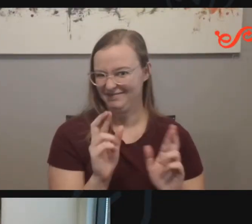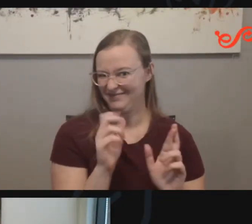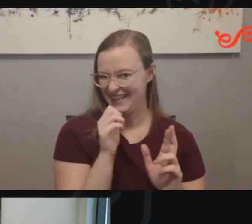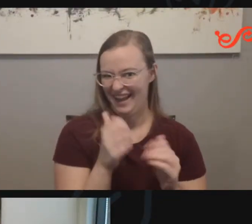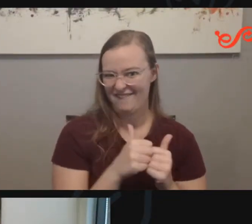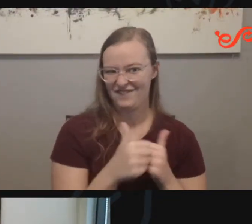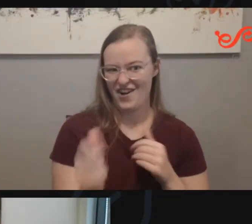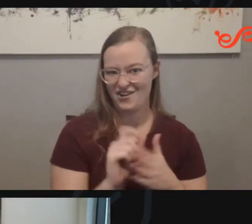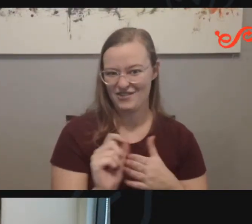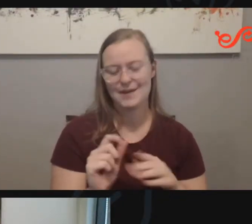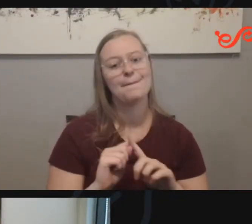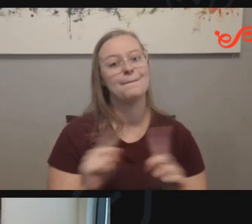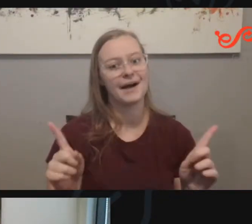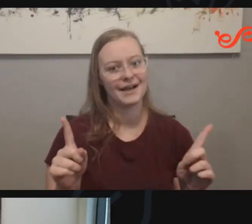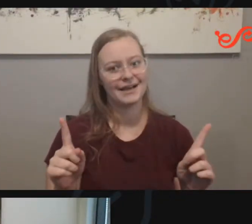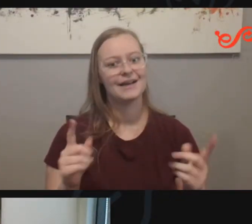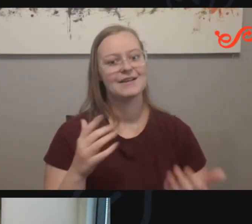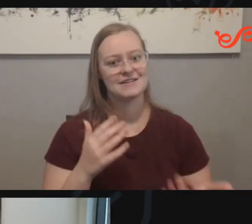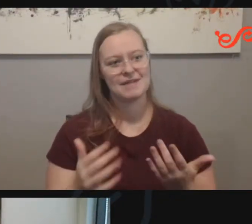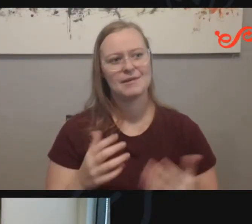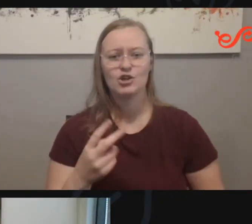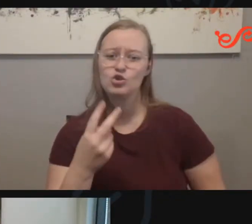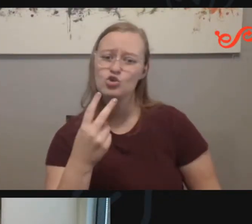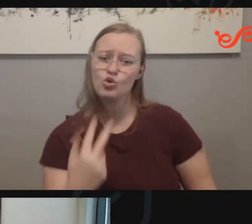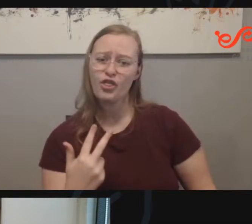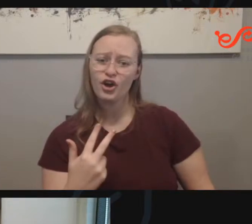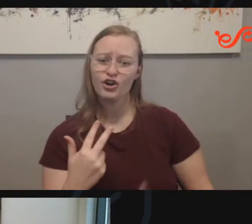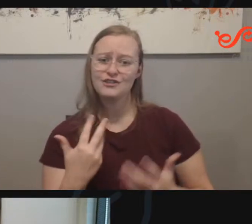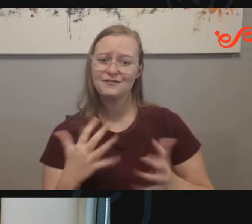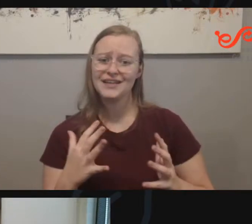say it's probably 2/3 done,